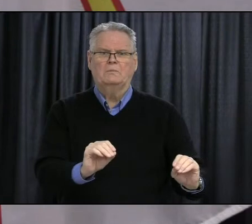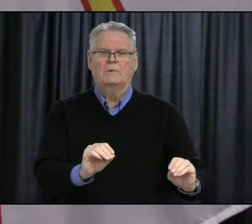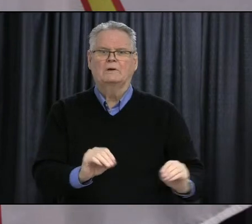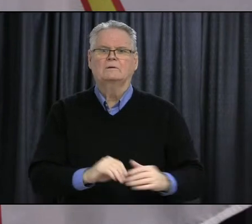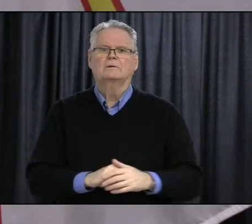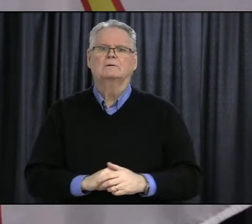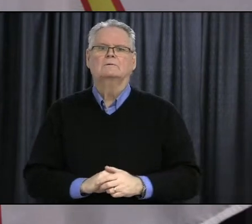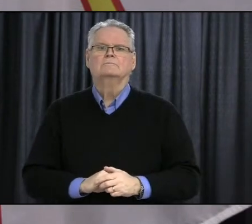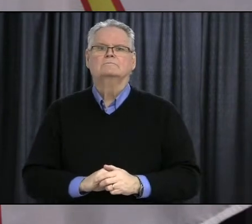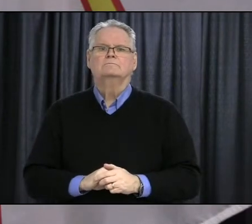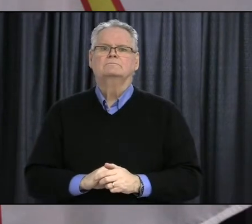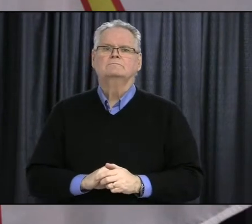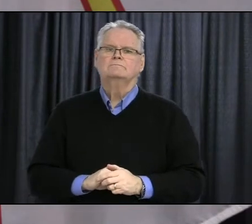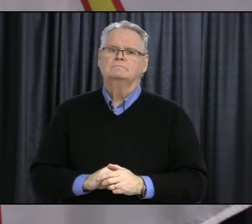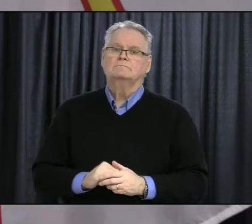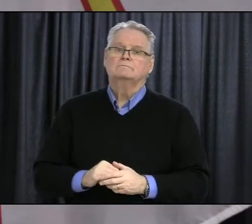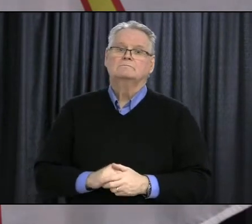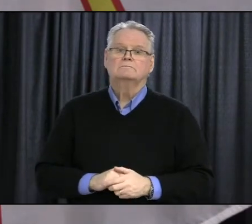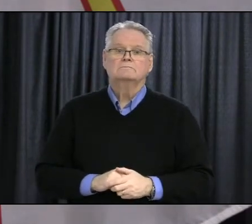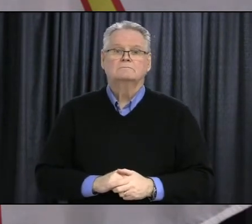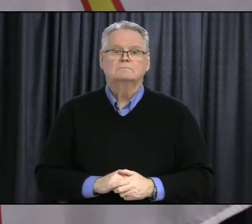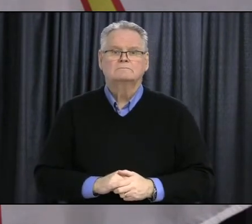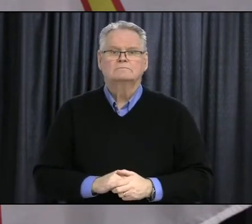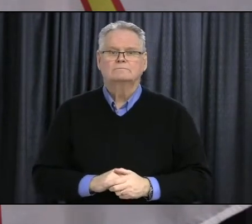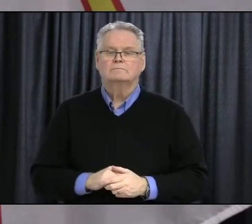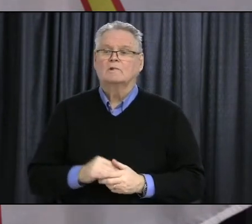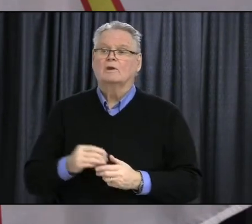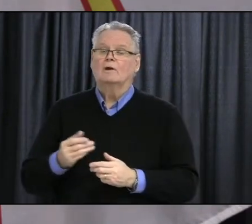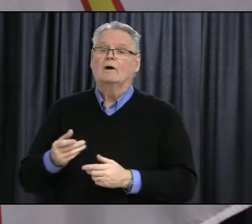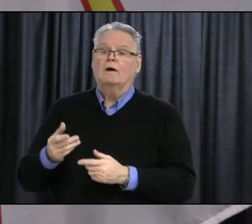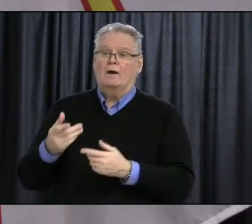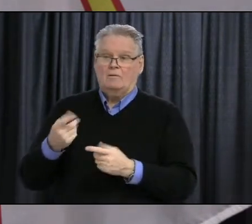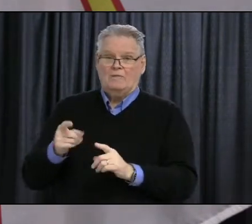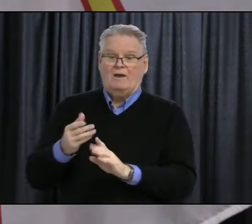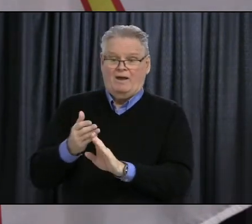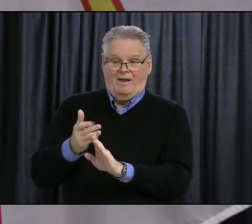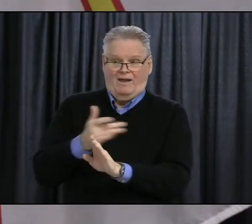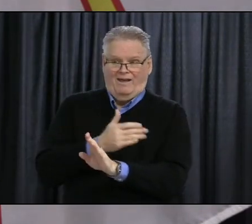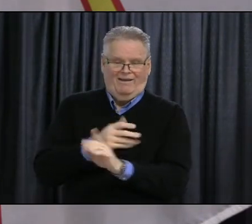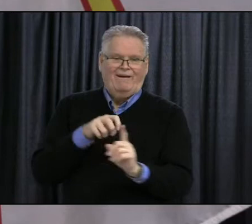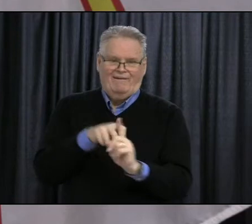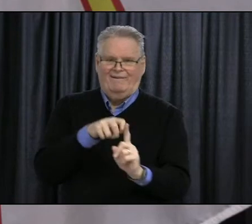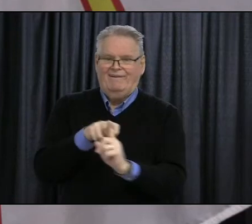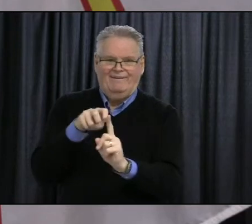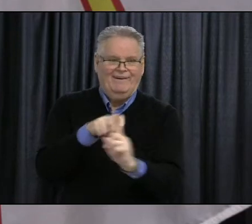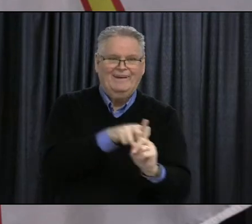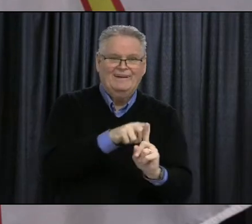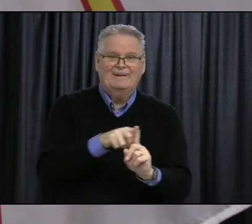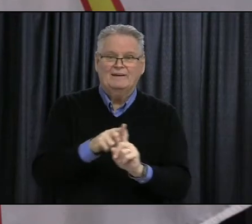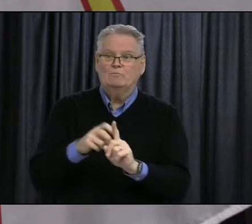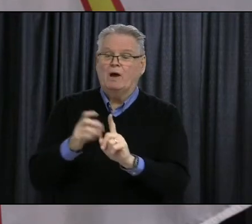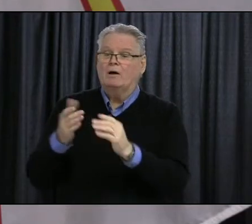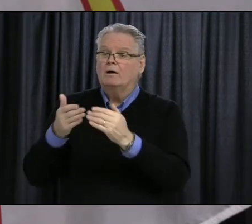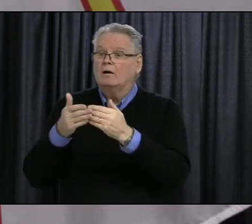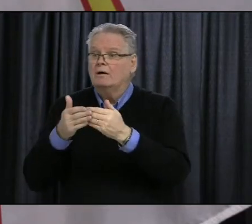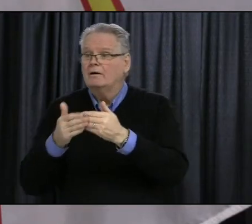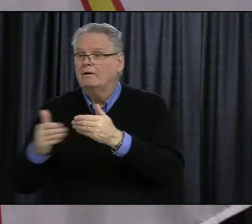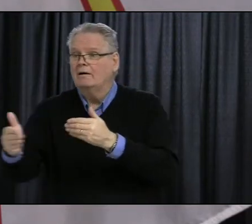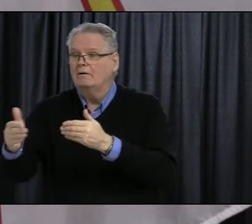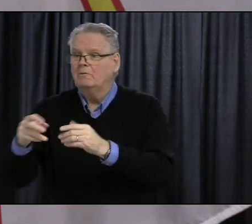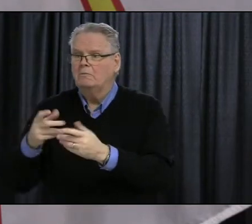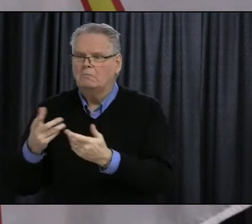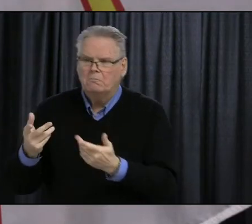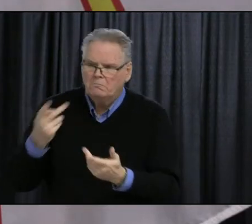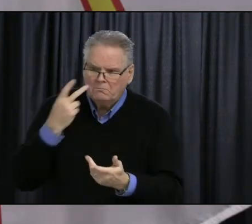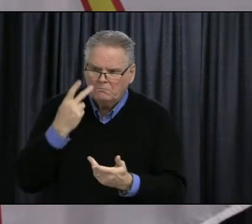have to. If you don't have more cases, then you don't have as much of that to do. So, if we start to see more cases